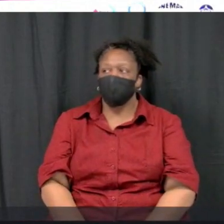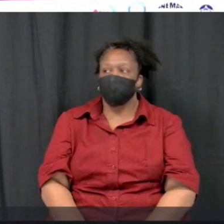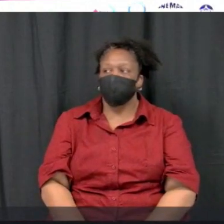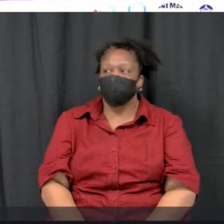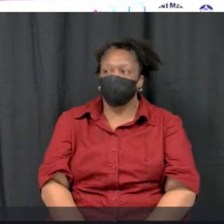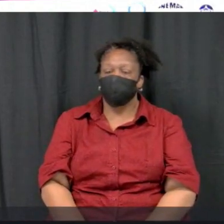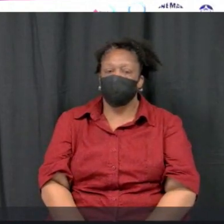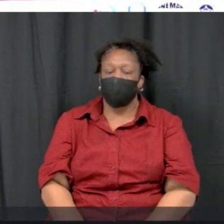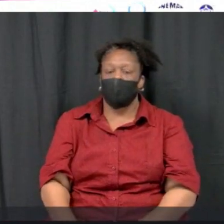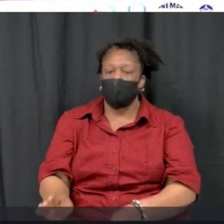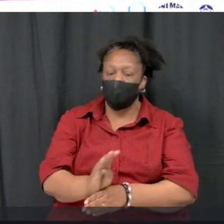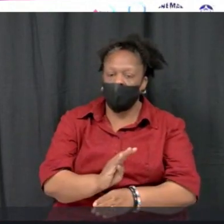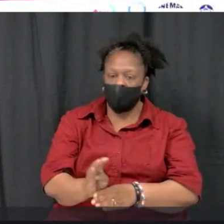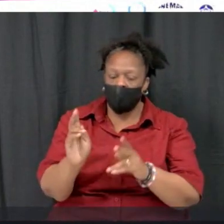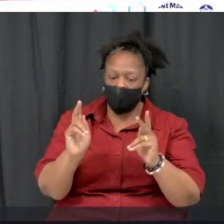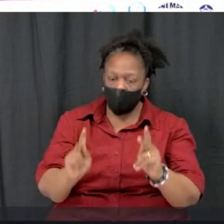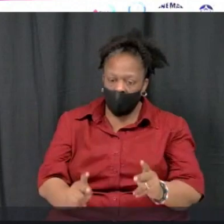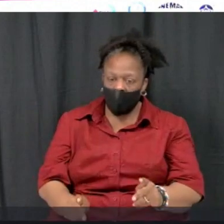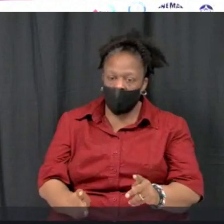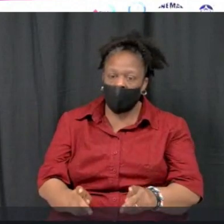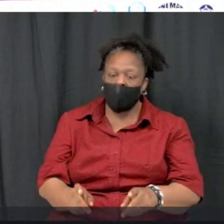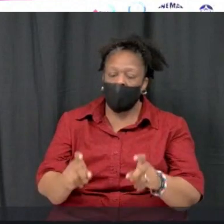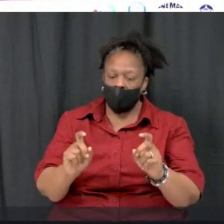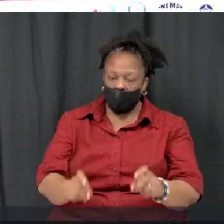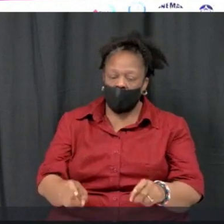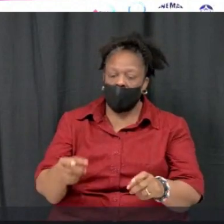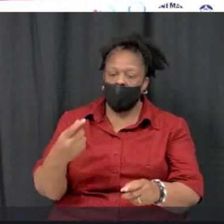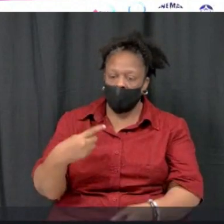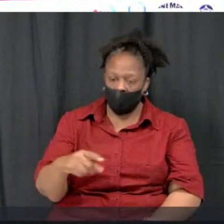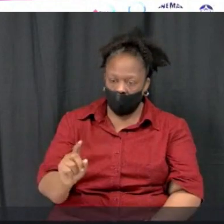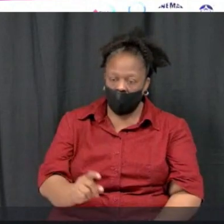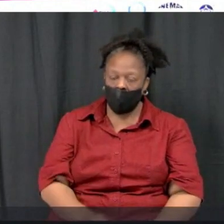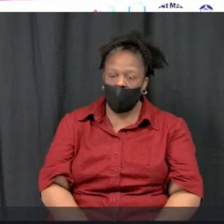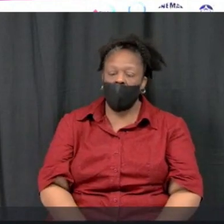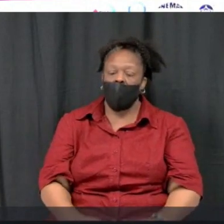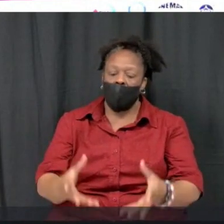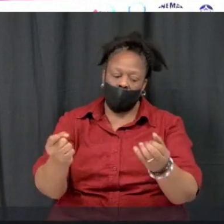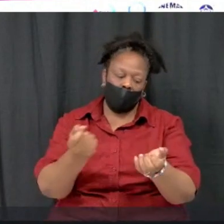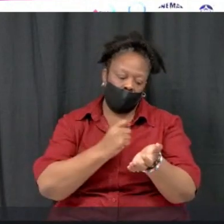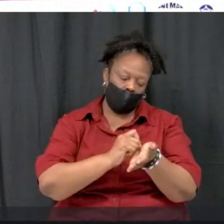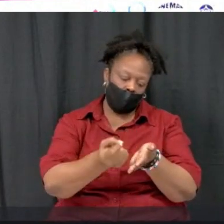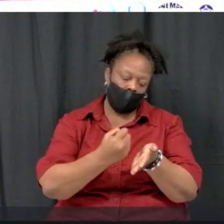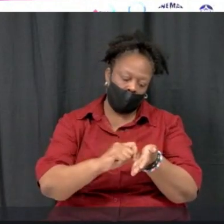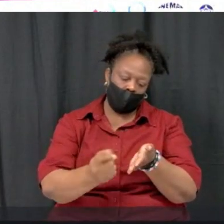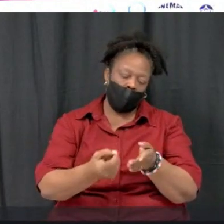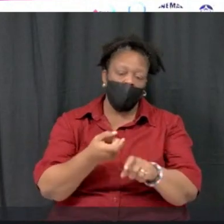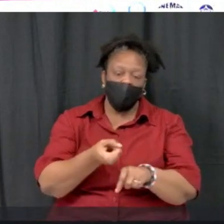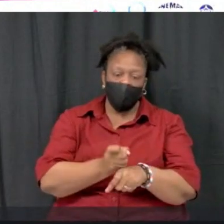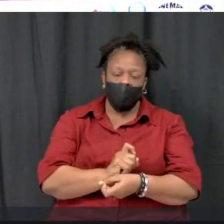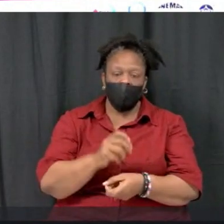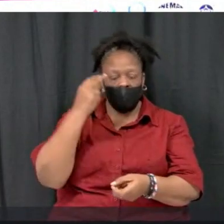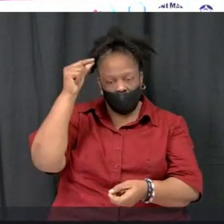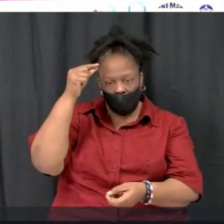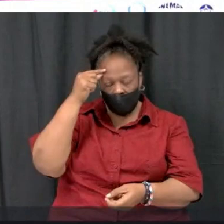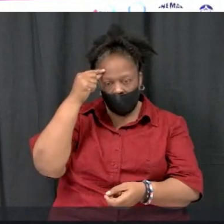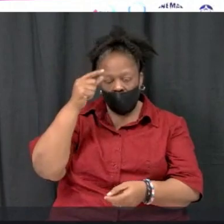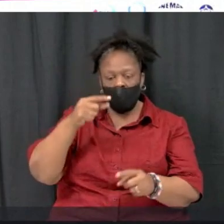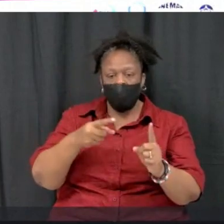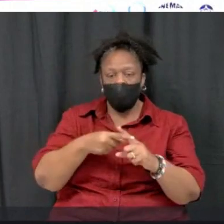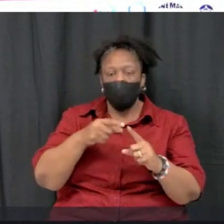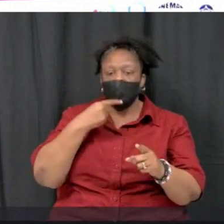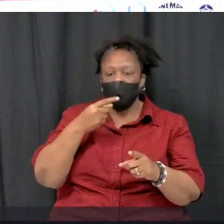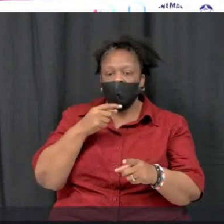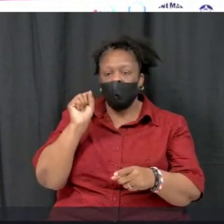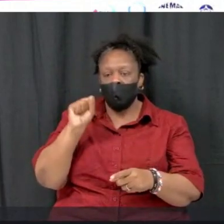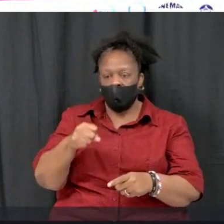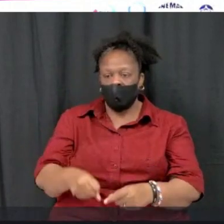our concerns of possibly having to look at an expansion of all the wards at Pogson, JNF, and